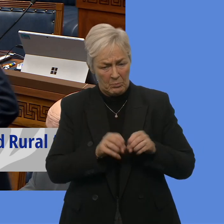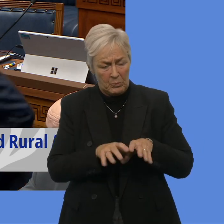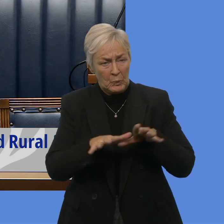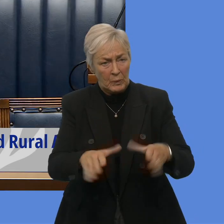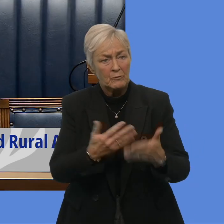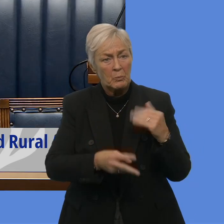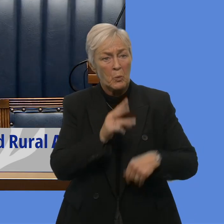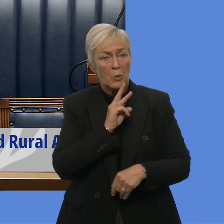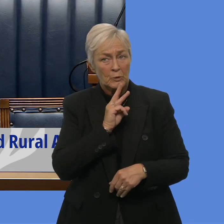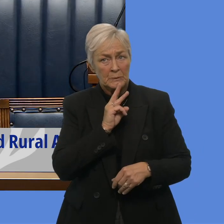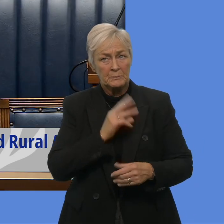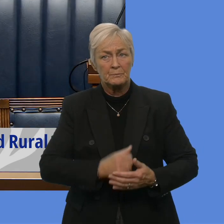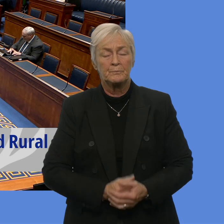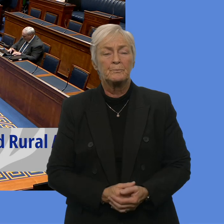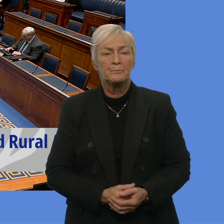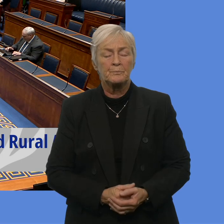water.